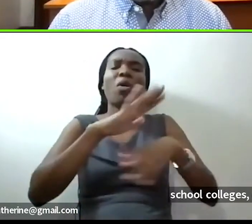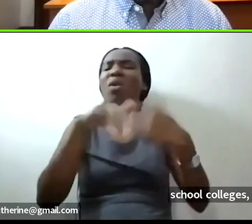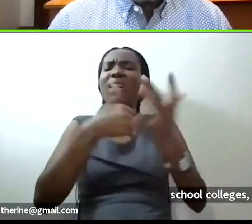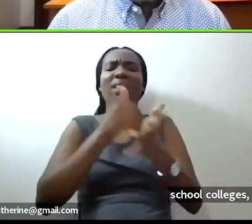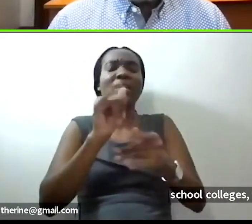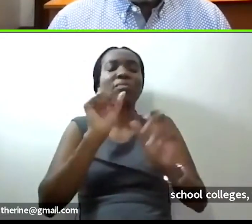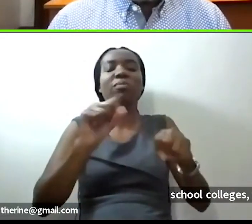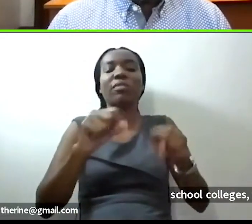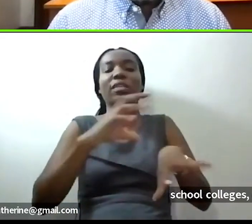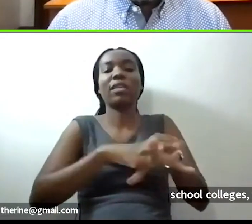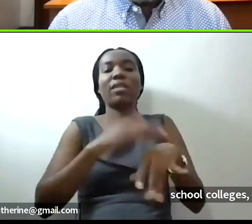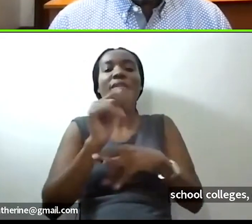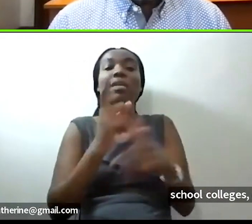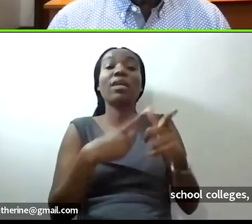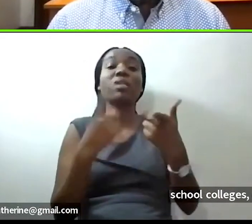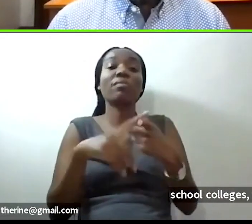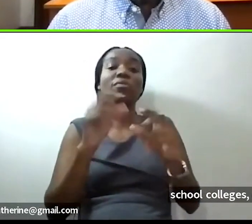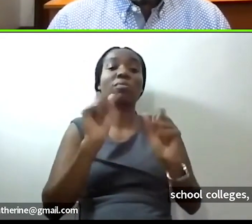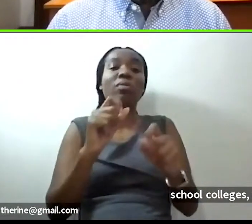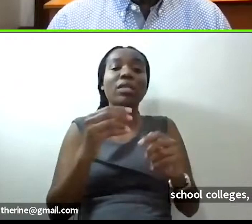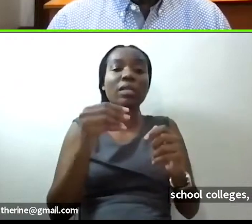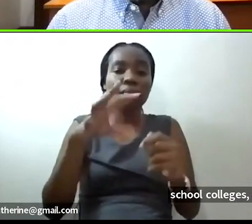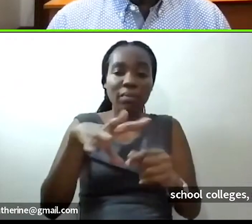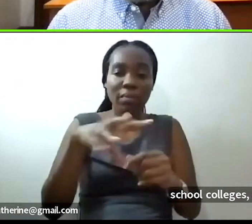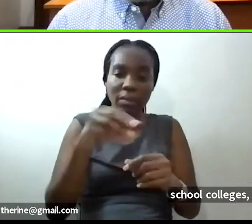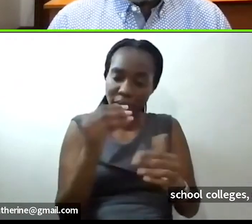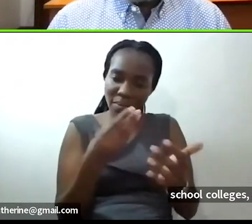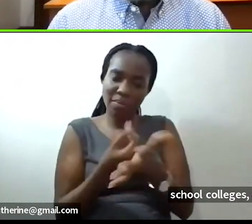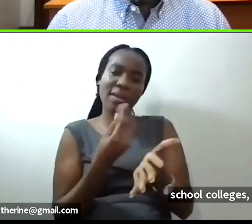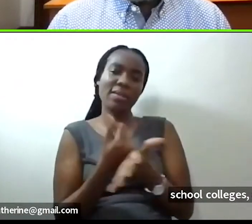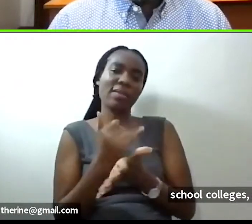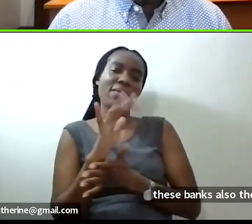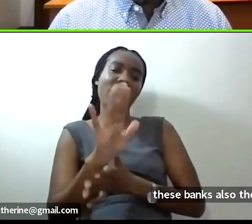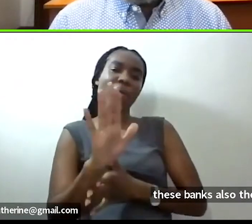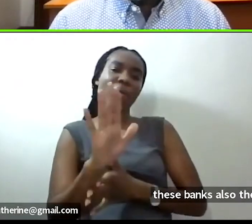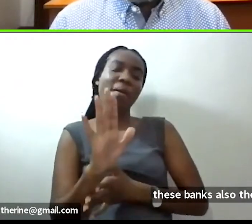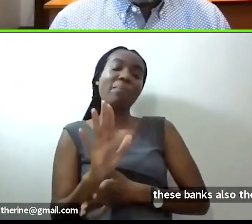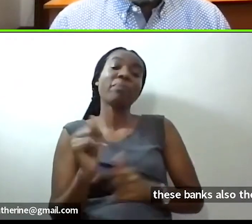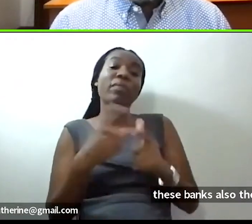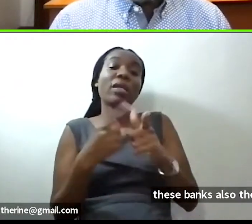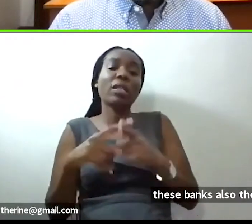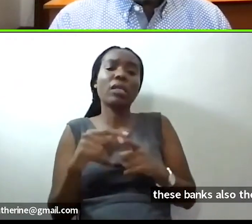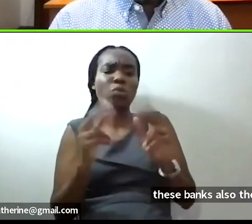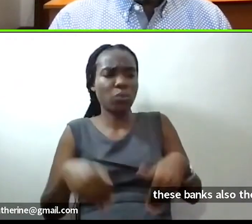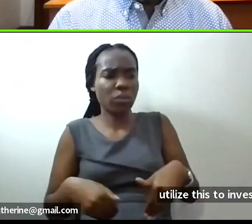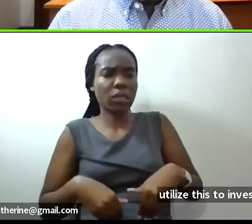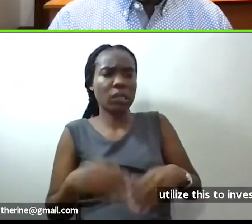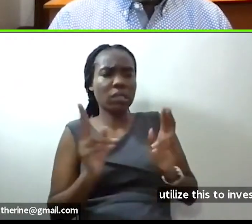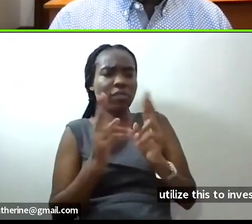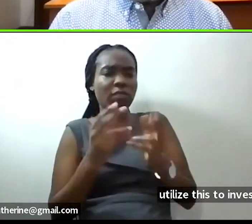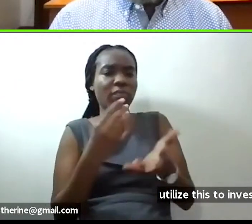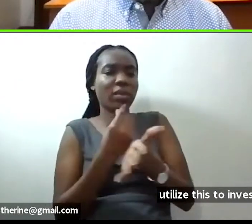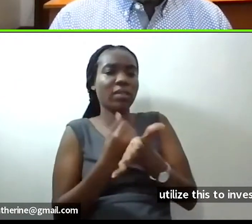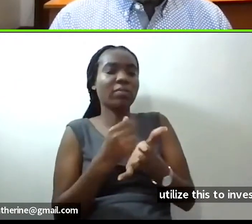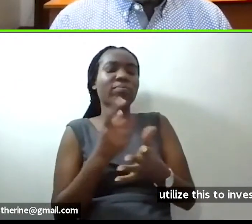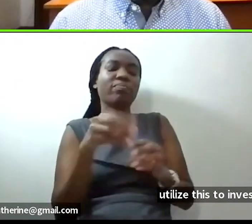where you take your money, they also utilize this to invest the money that you give them, and many others. You might